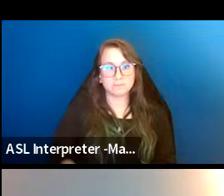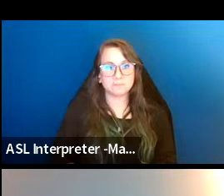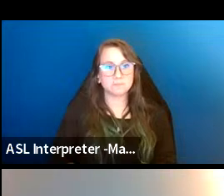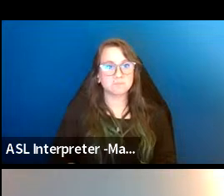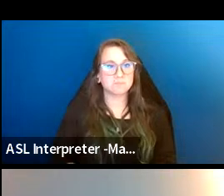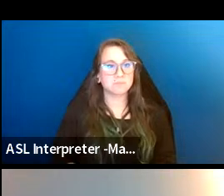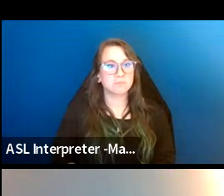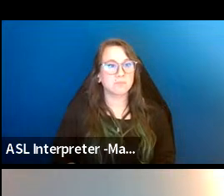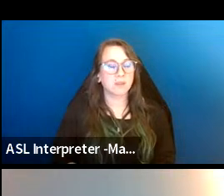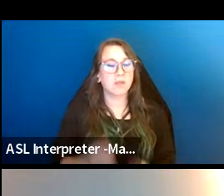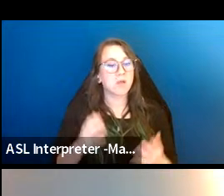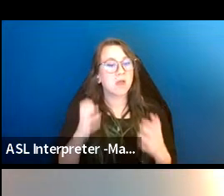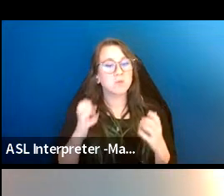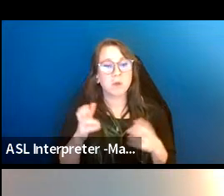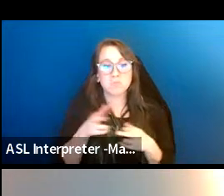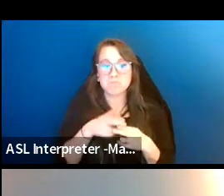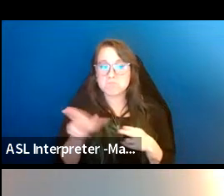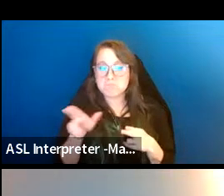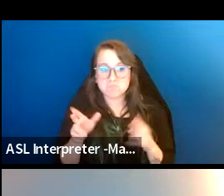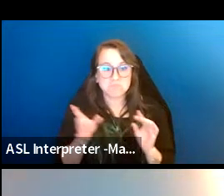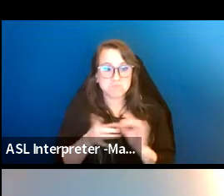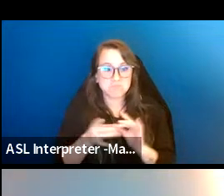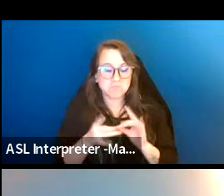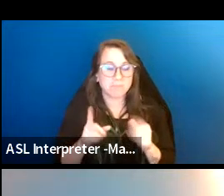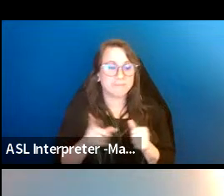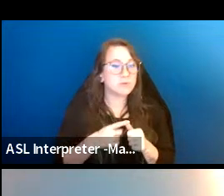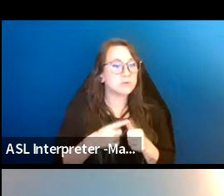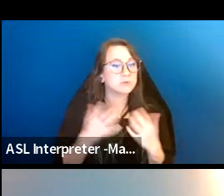I just want to just be brief here. I want to first thank